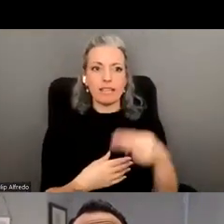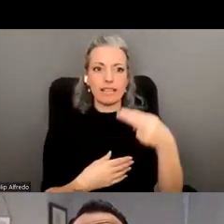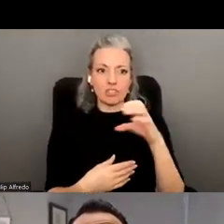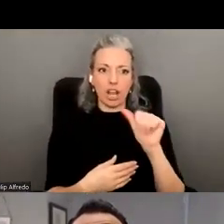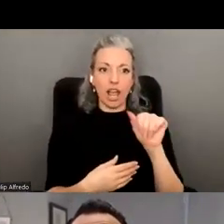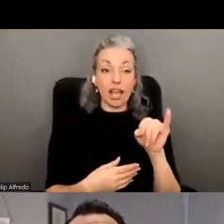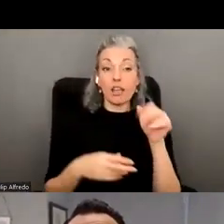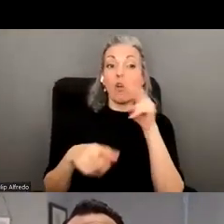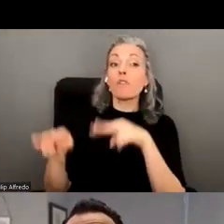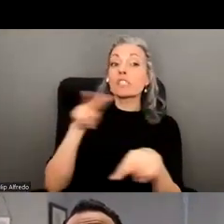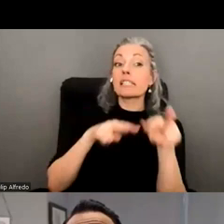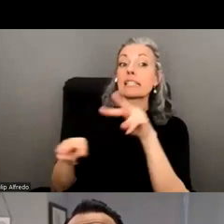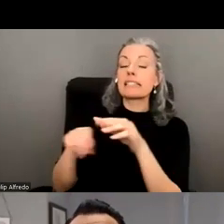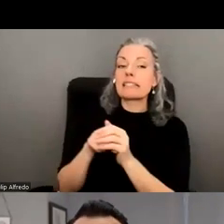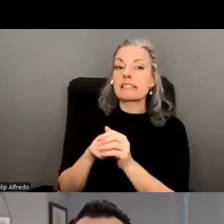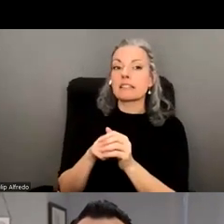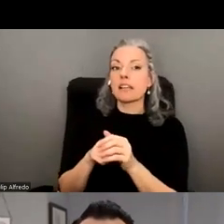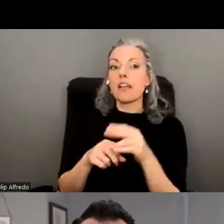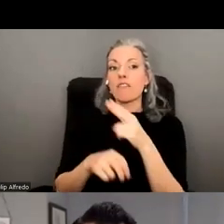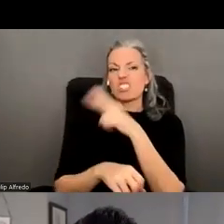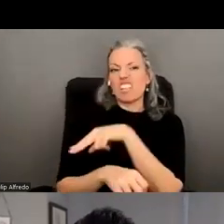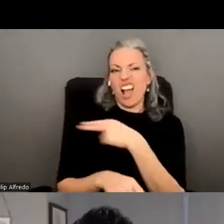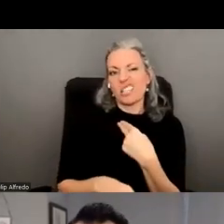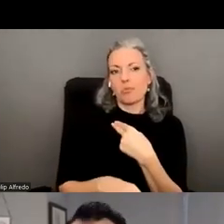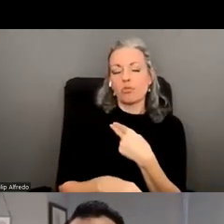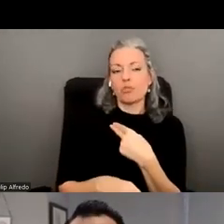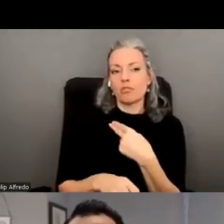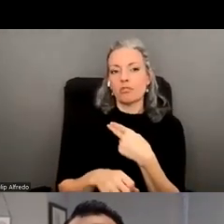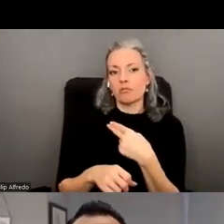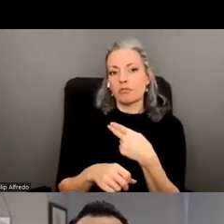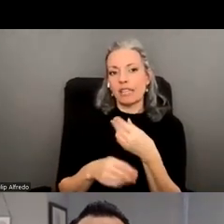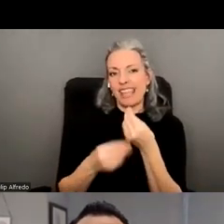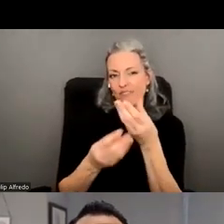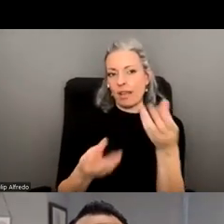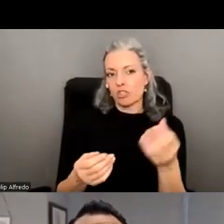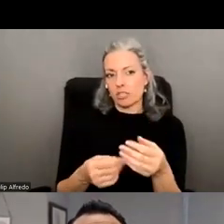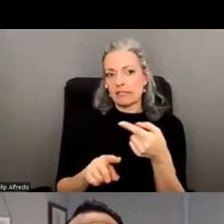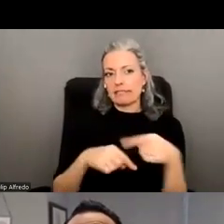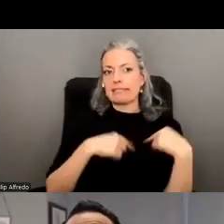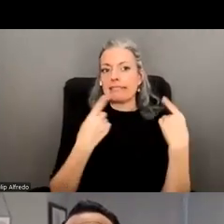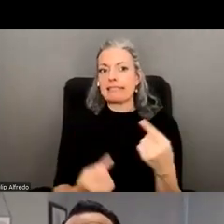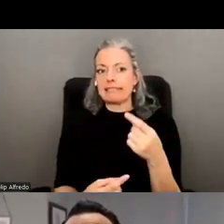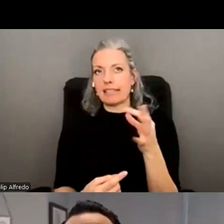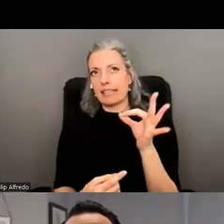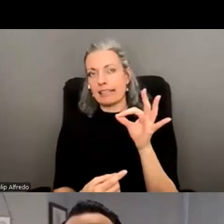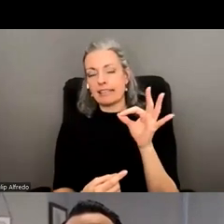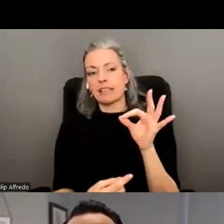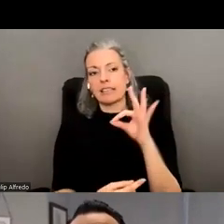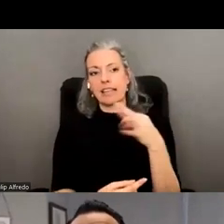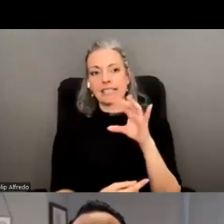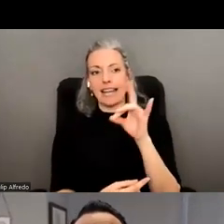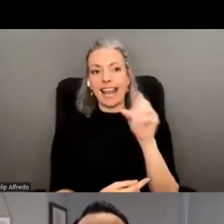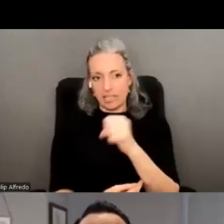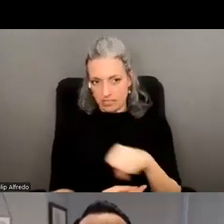HCI administers California's hospital discharge database and has since the 1980s, which collates over 15 million